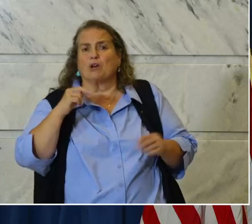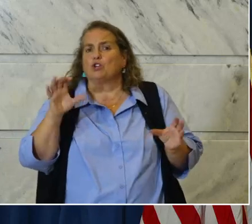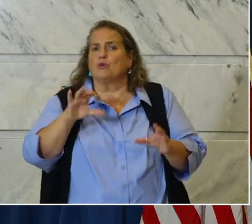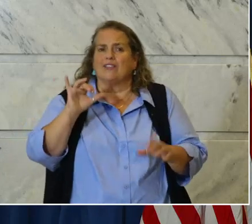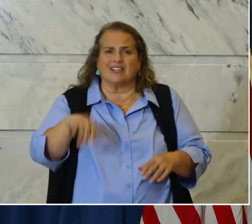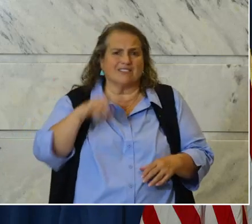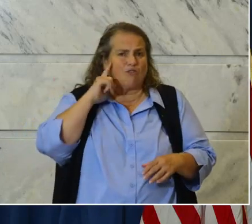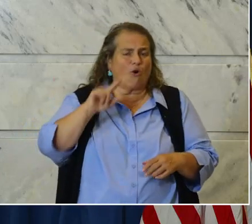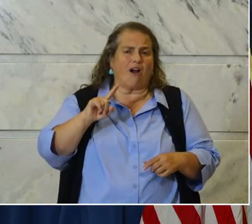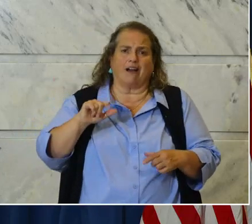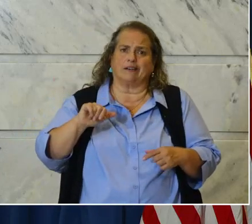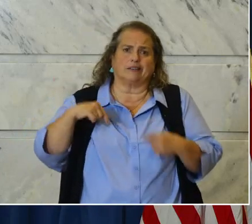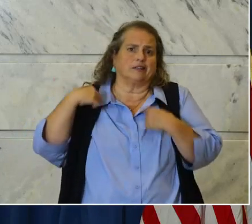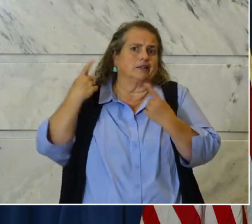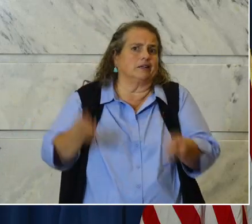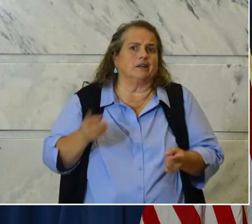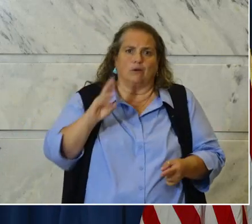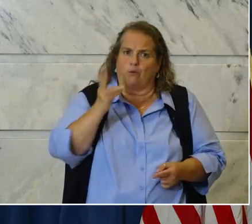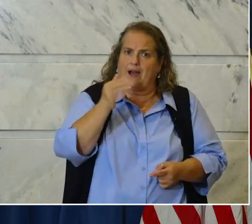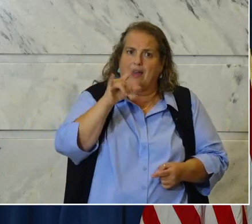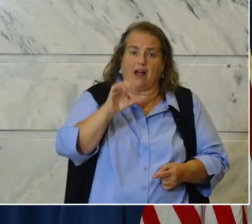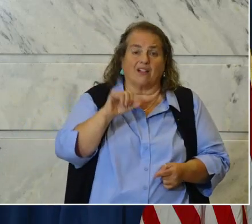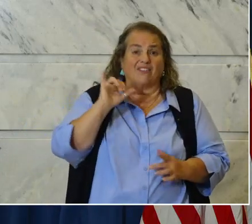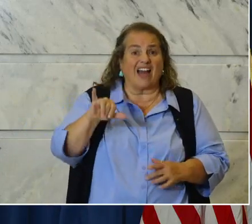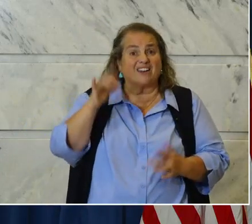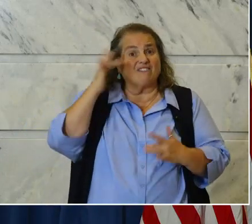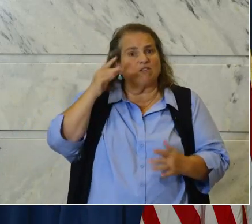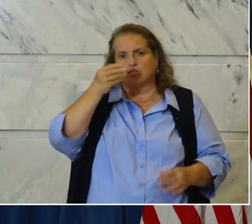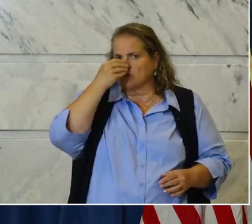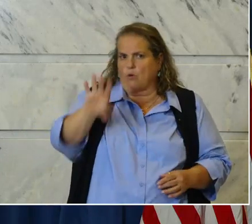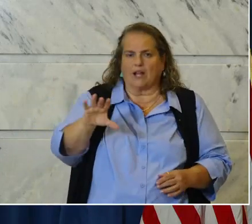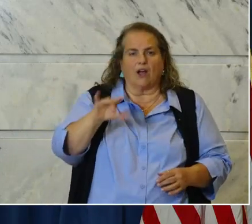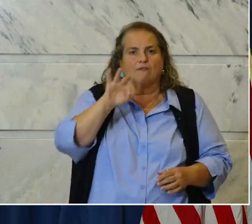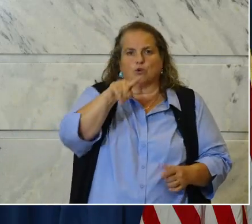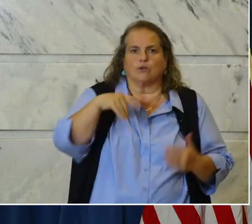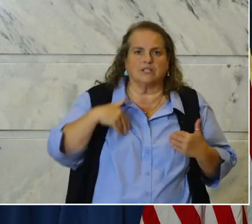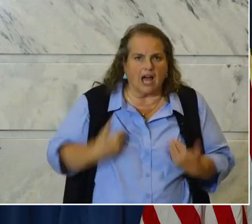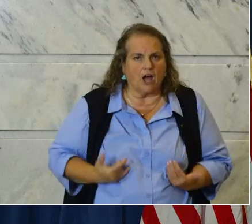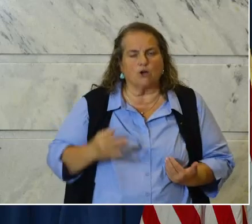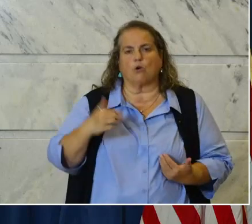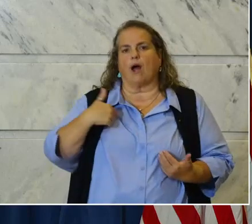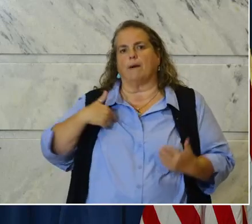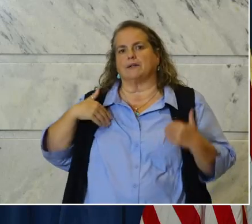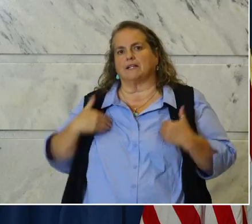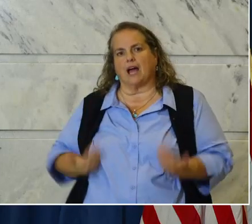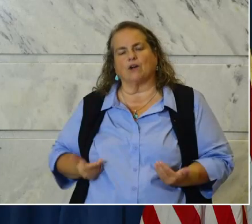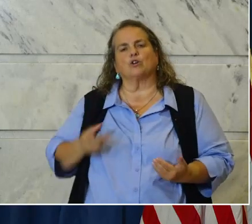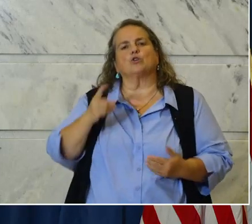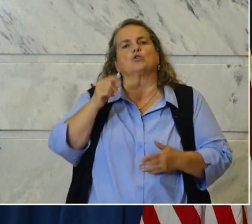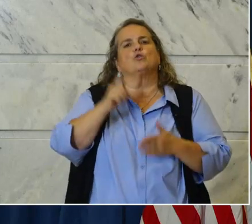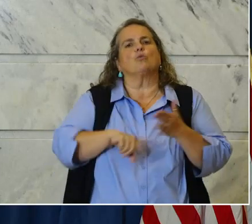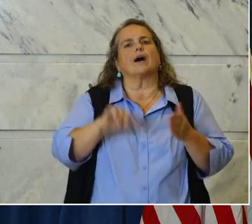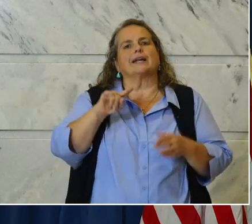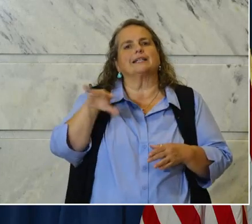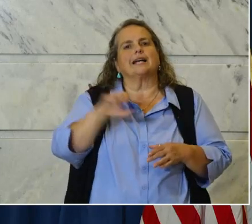for a while. The virus doesn't care if you or I are tired. So let's do what it takes to take